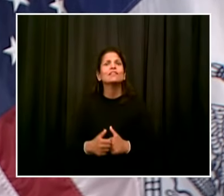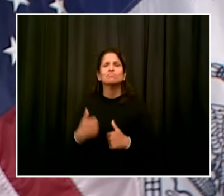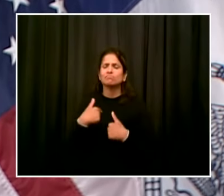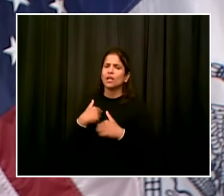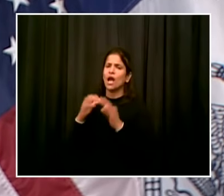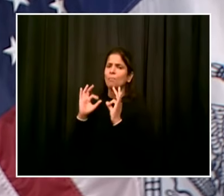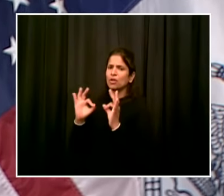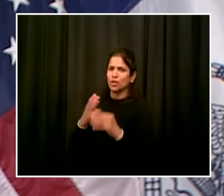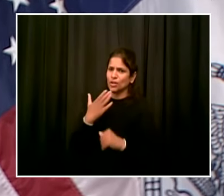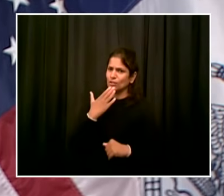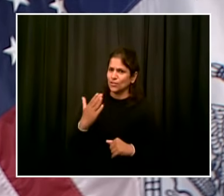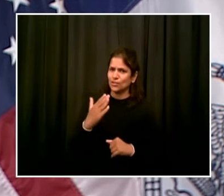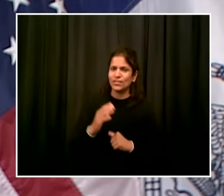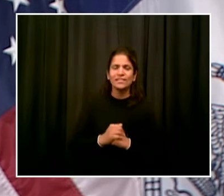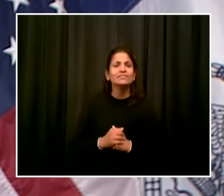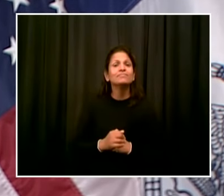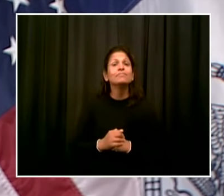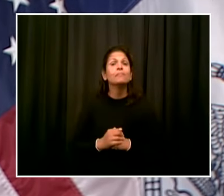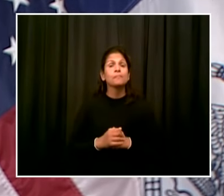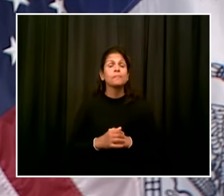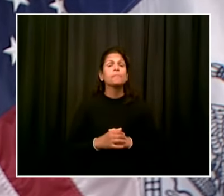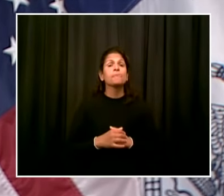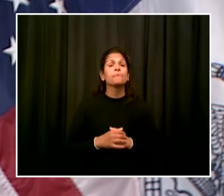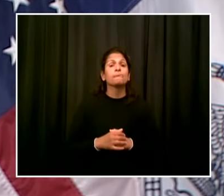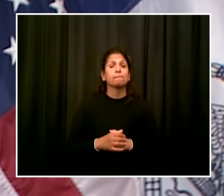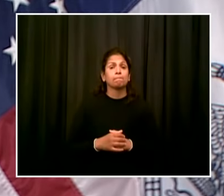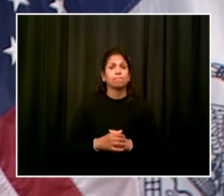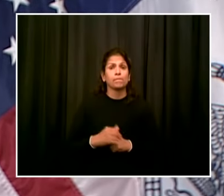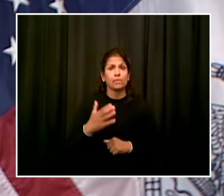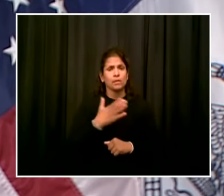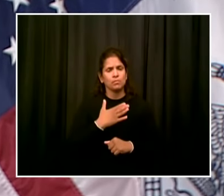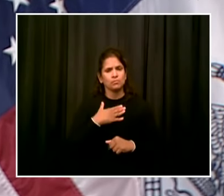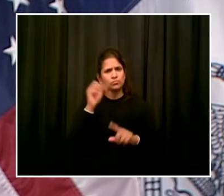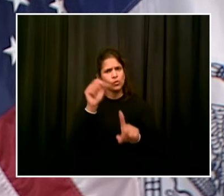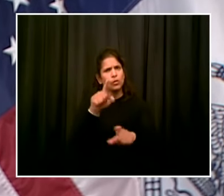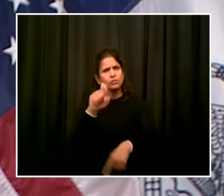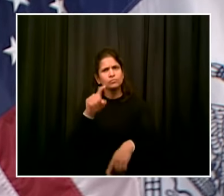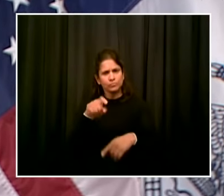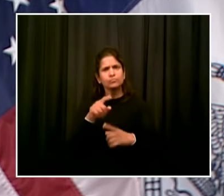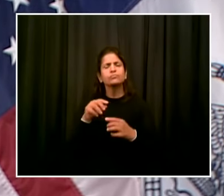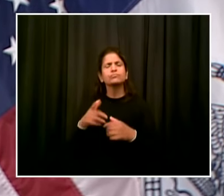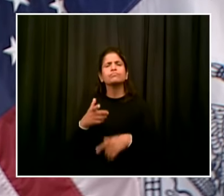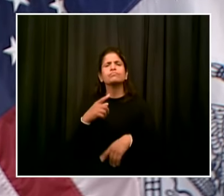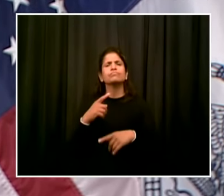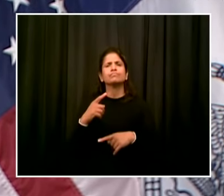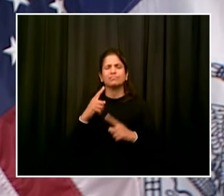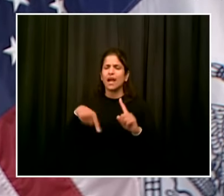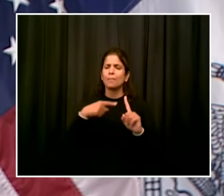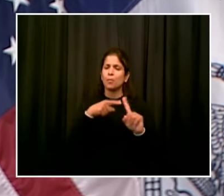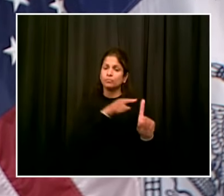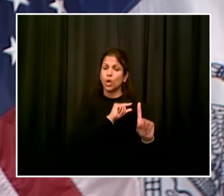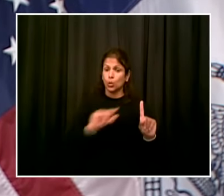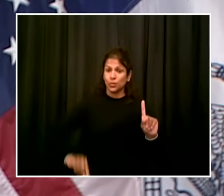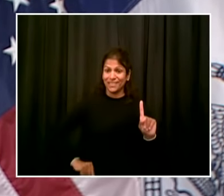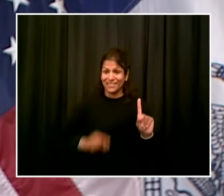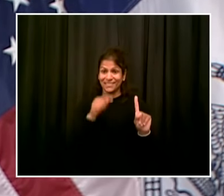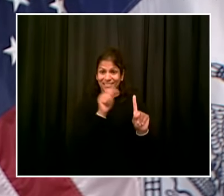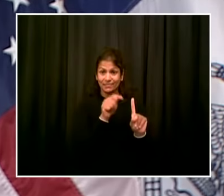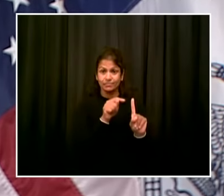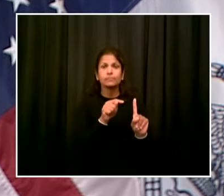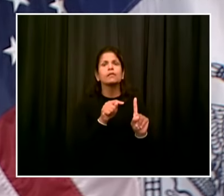If I could just follow up with all the questions about the enforcement action in Astoria, why has it taken City Hall